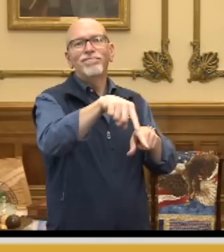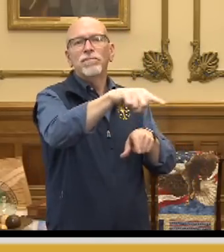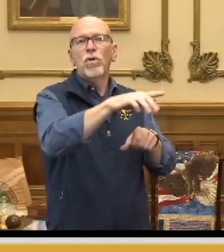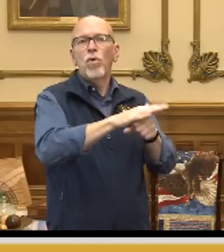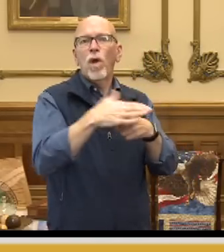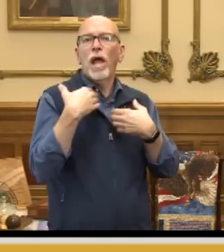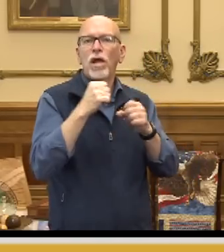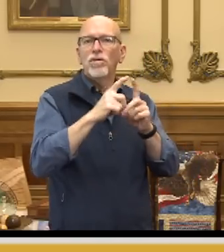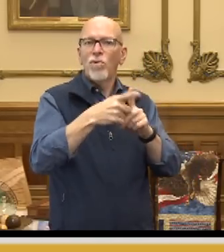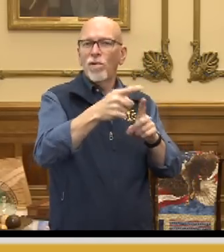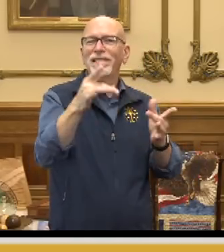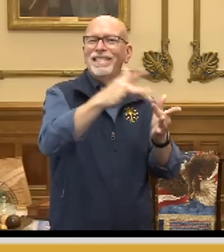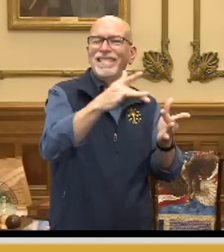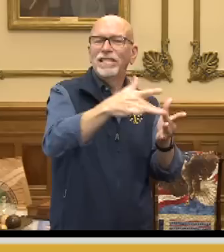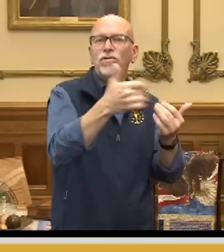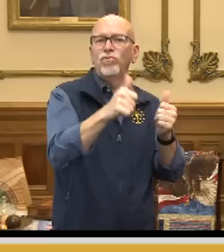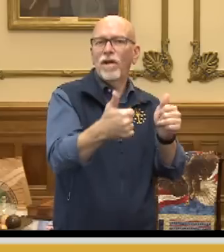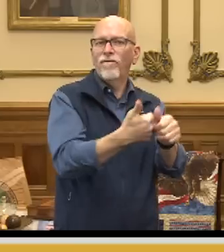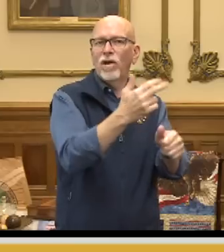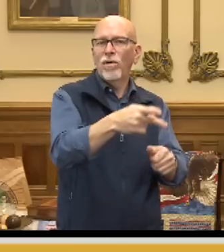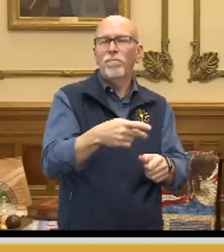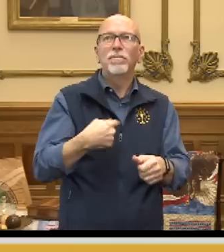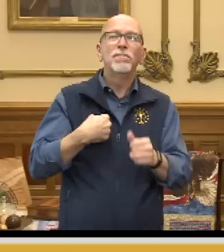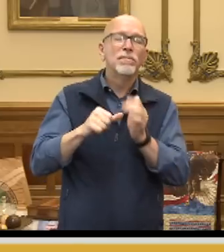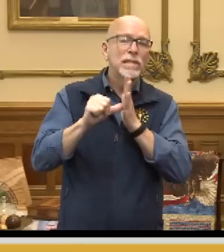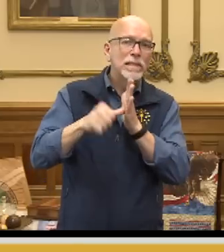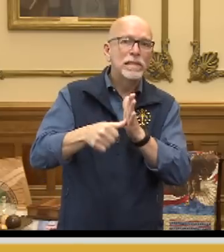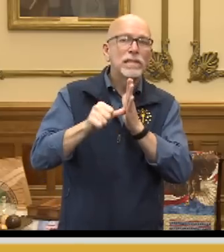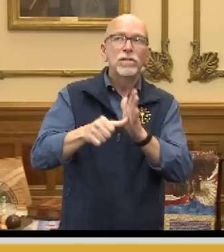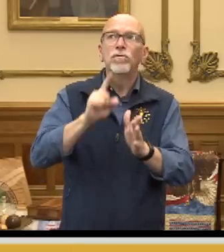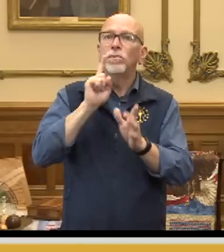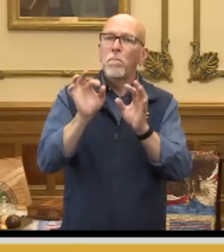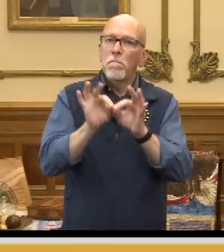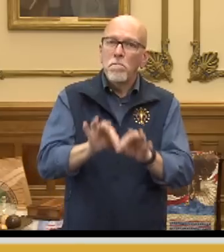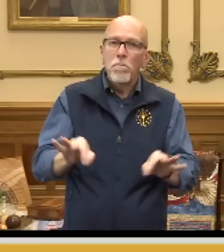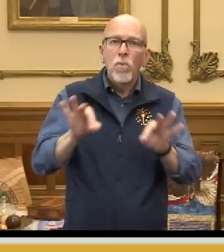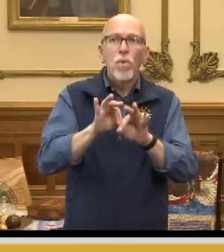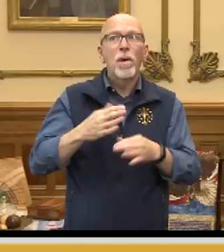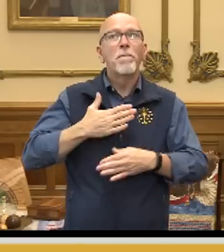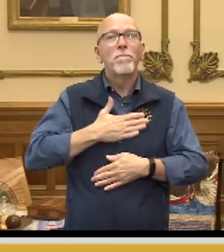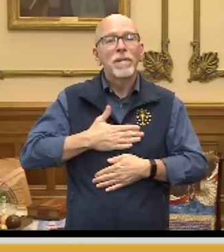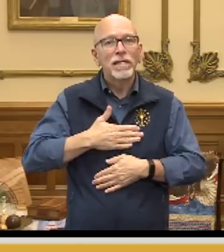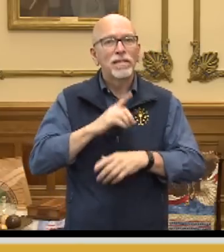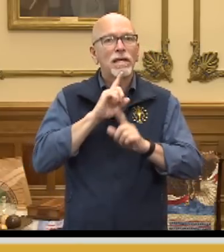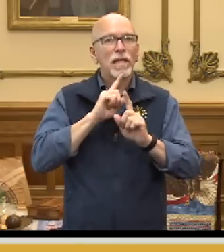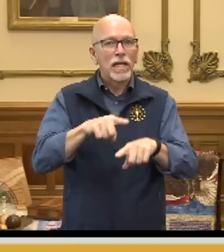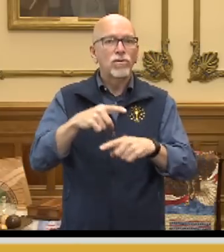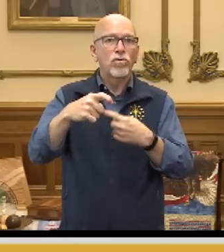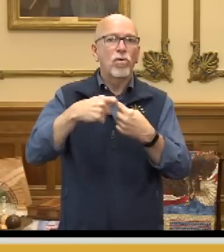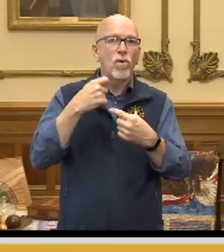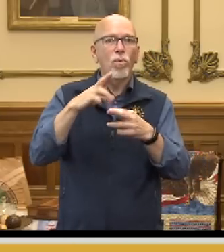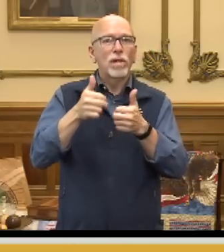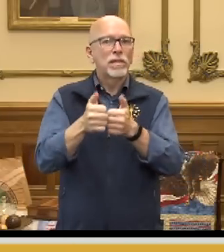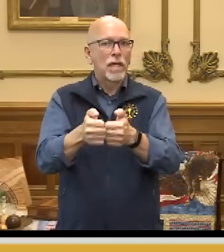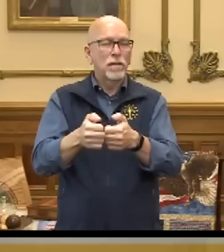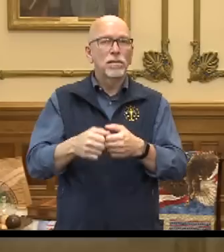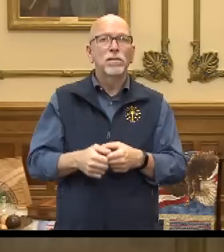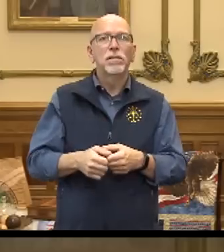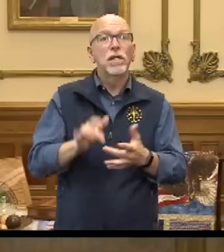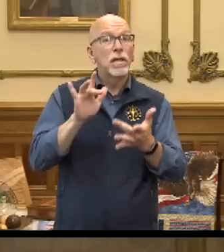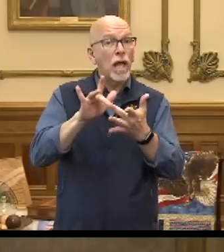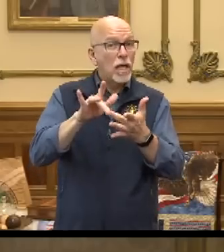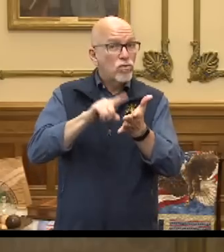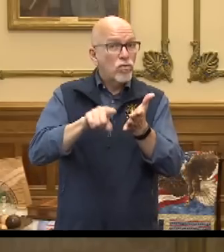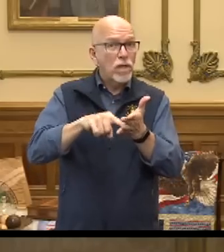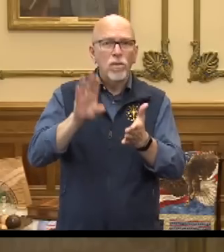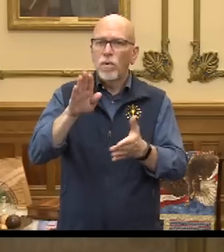for follow-up. I can't emphasize enough how important it is to please answer the call or the text. Contact